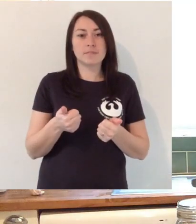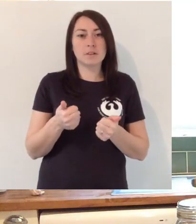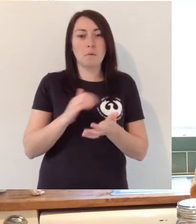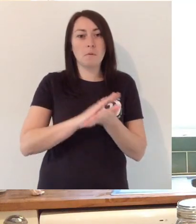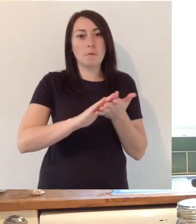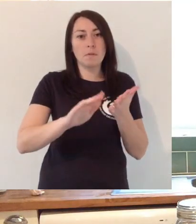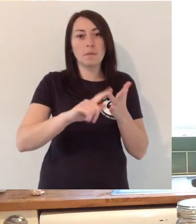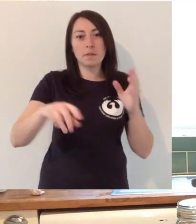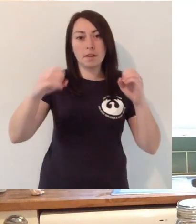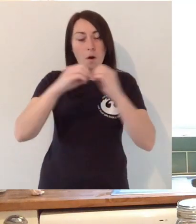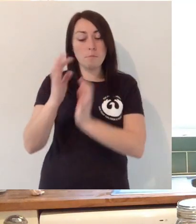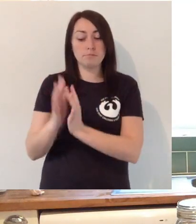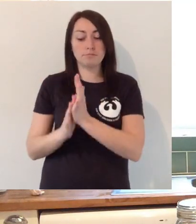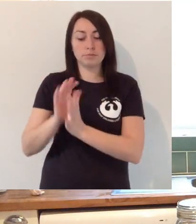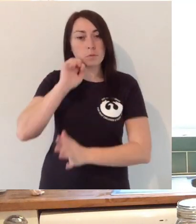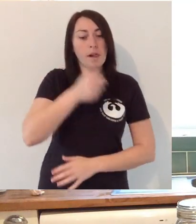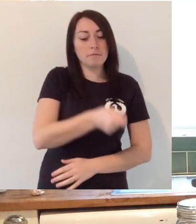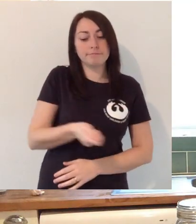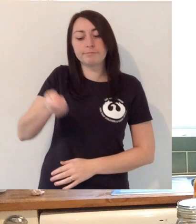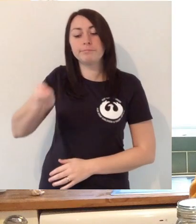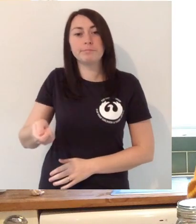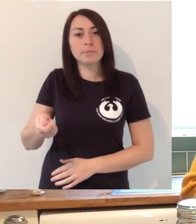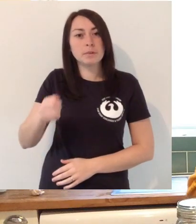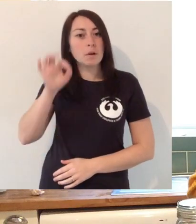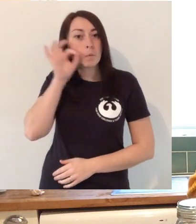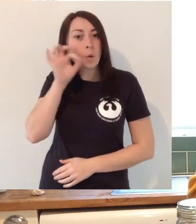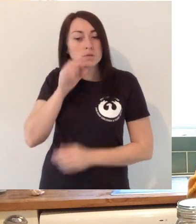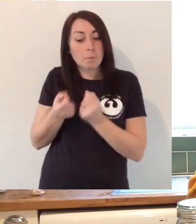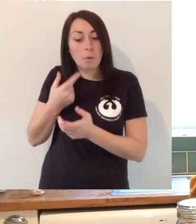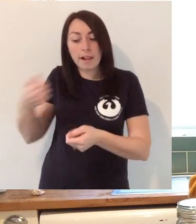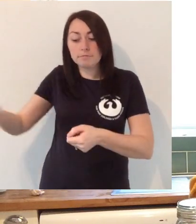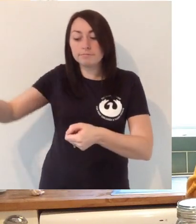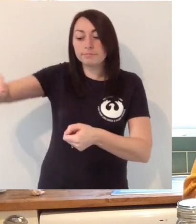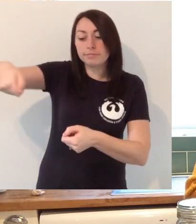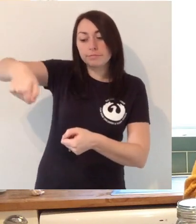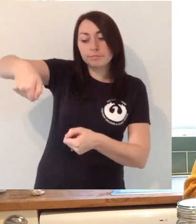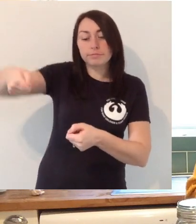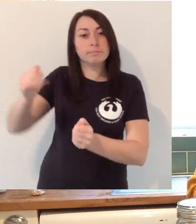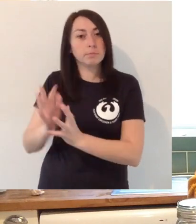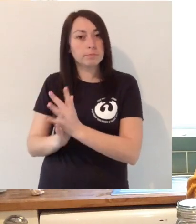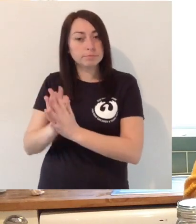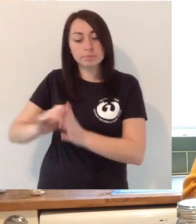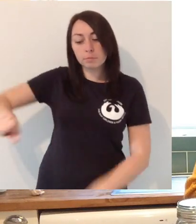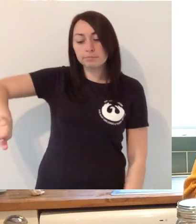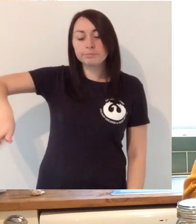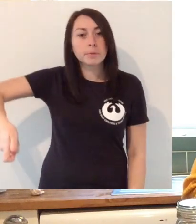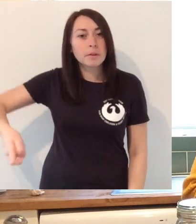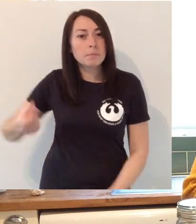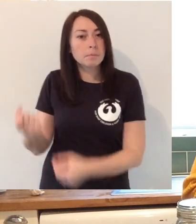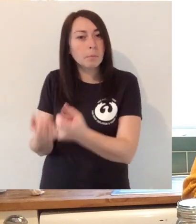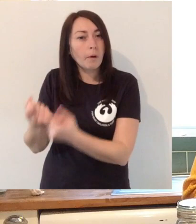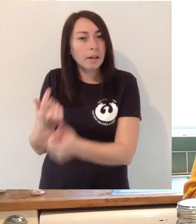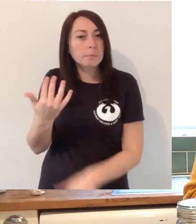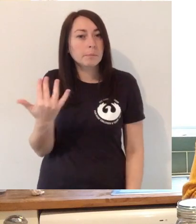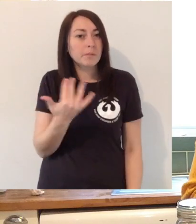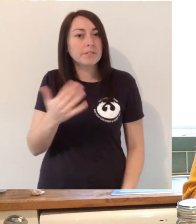So I'm going to put that back on the hob. I'm going to pour my boiling water in there and turn the hob on, and that will boil for about another 15